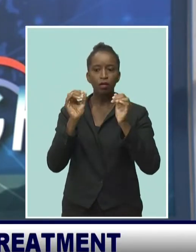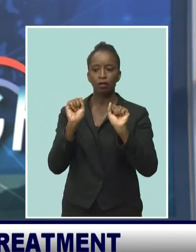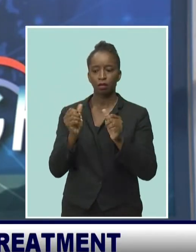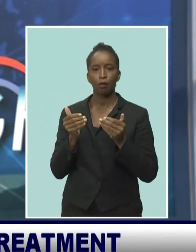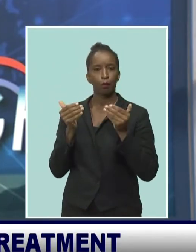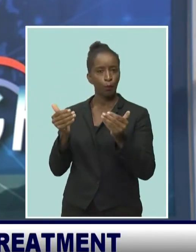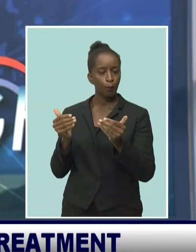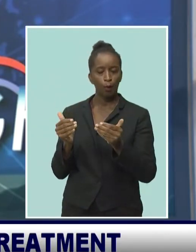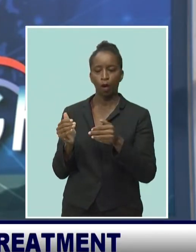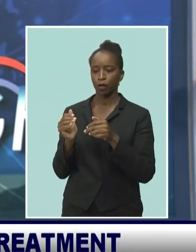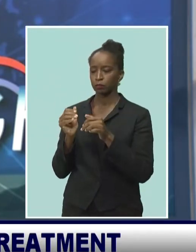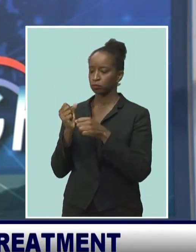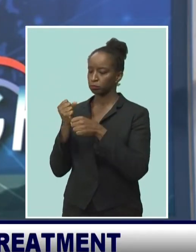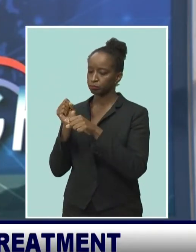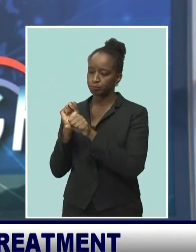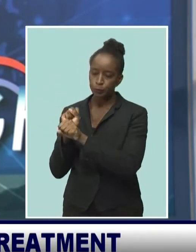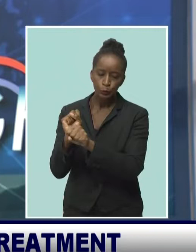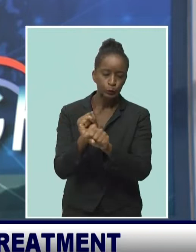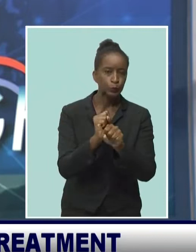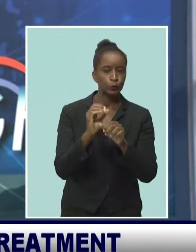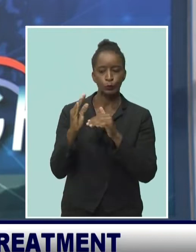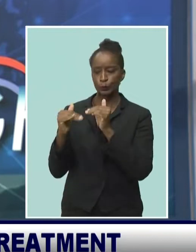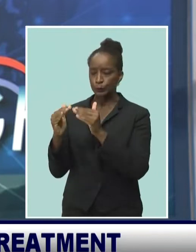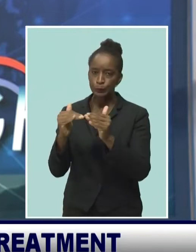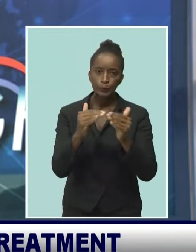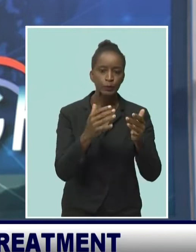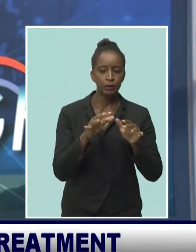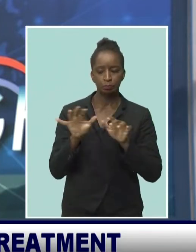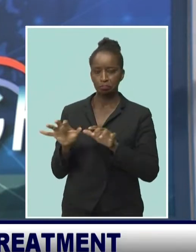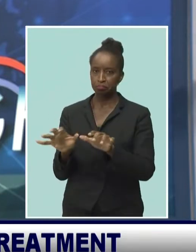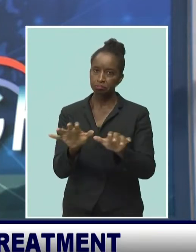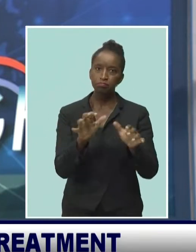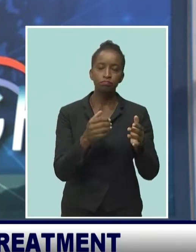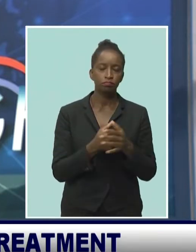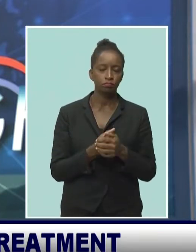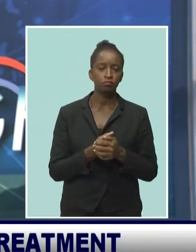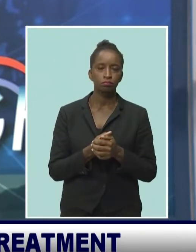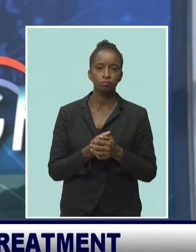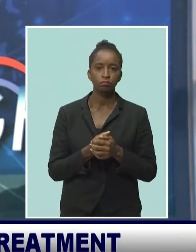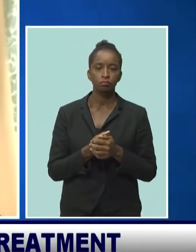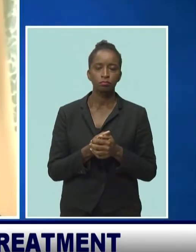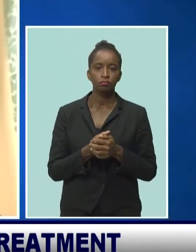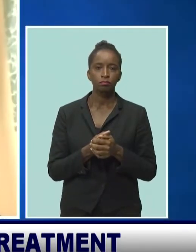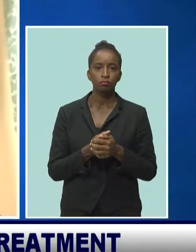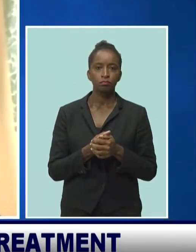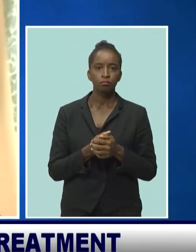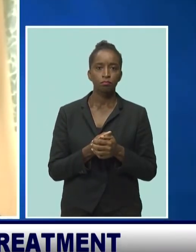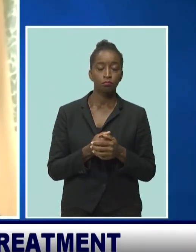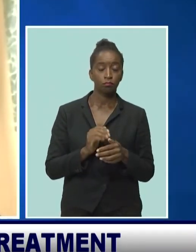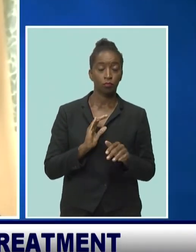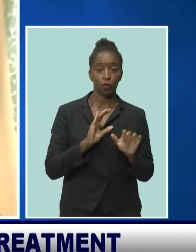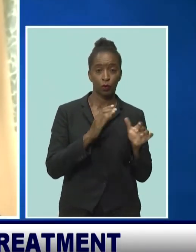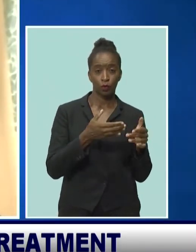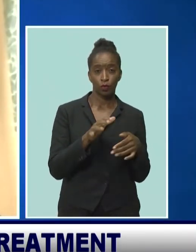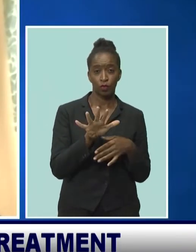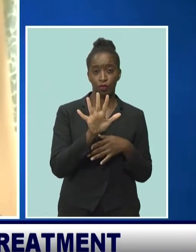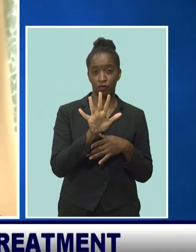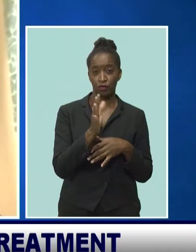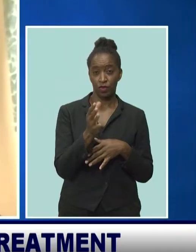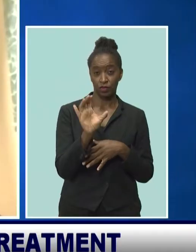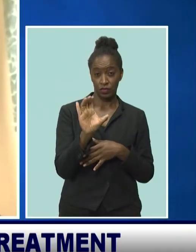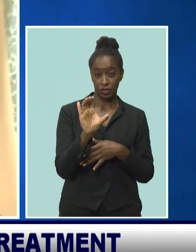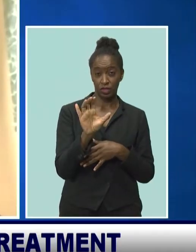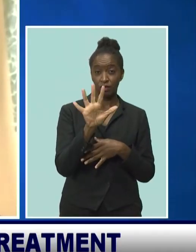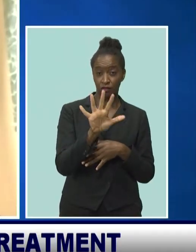to be worked out before Barbados can begin to draw down on the funds. The 5Cs will be signing what is called a funding